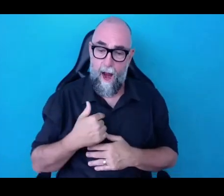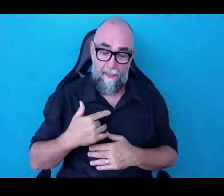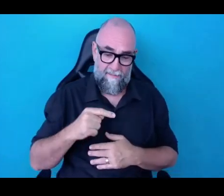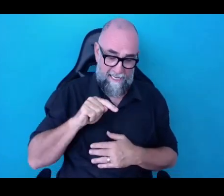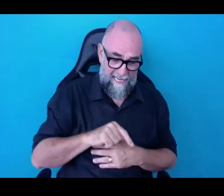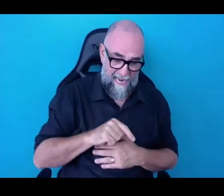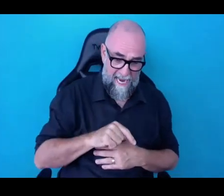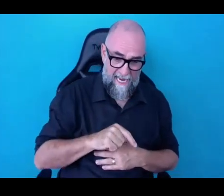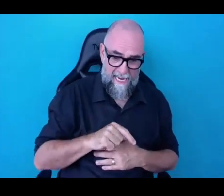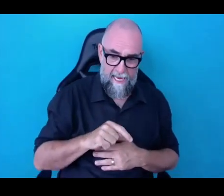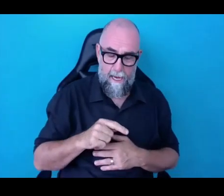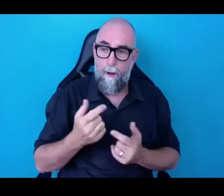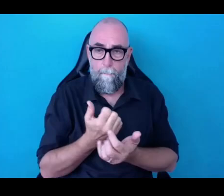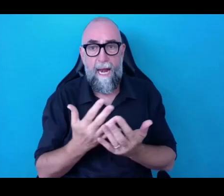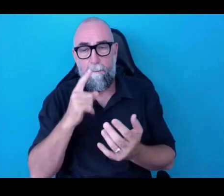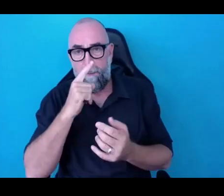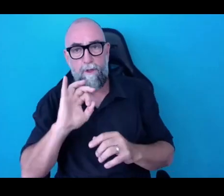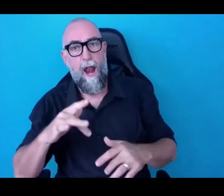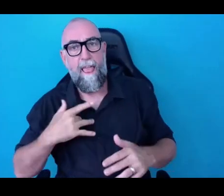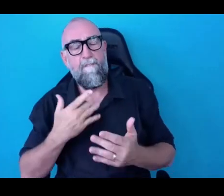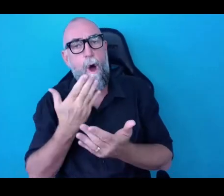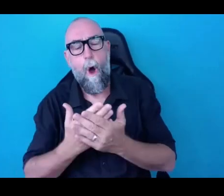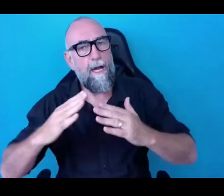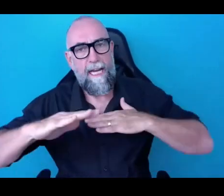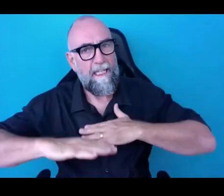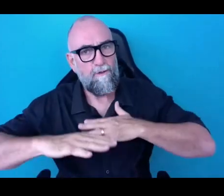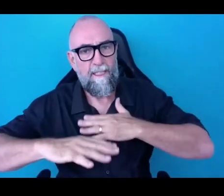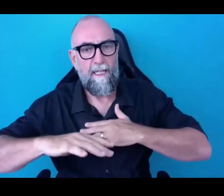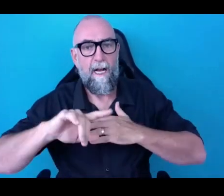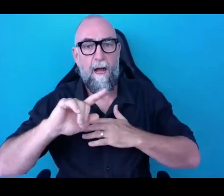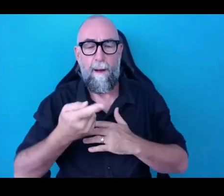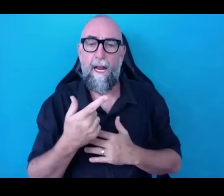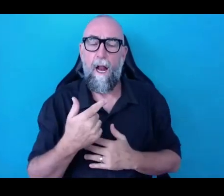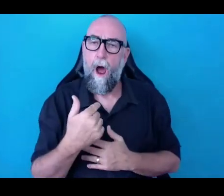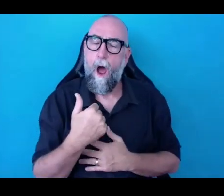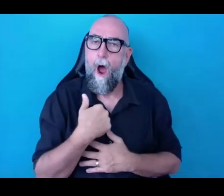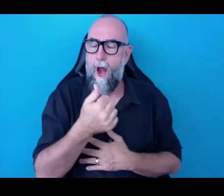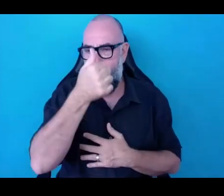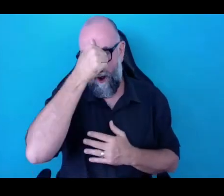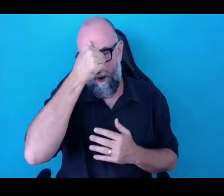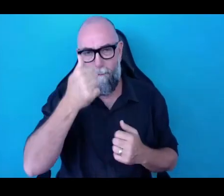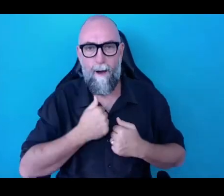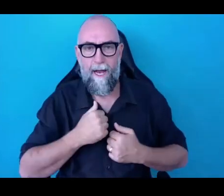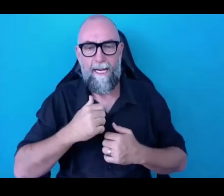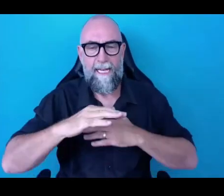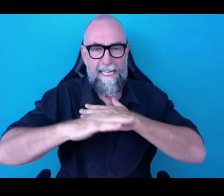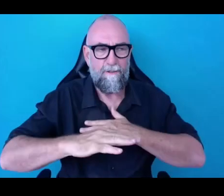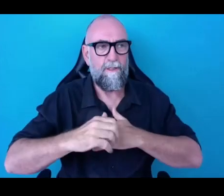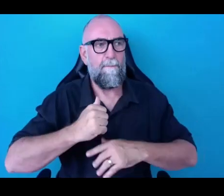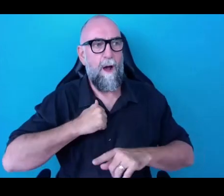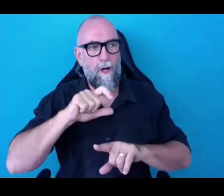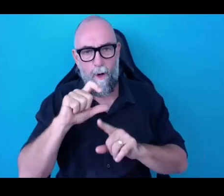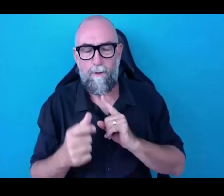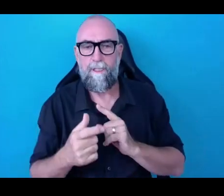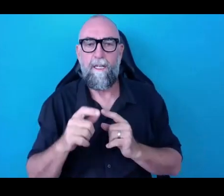It's because that there's been a sever within that tie, not because of us as people, but because of the implementation and policies which have torn our